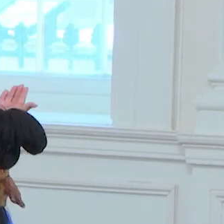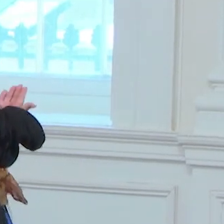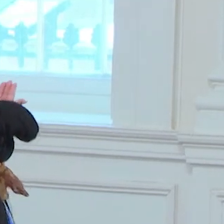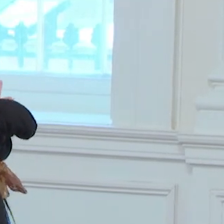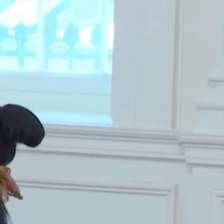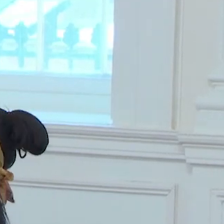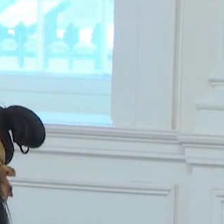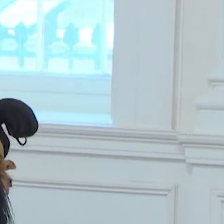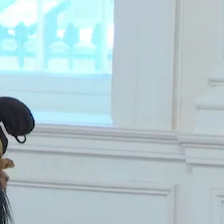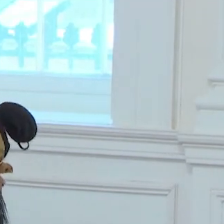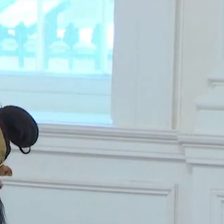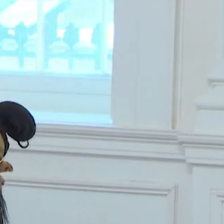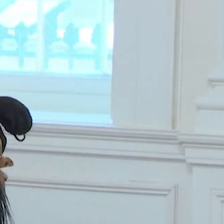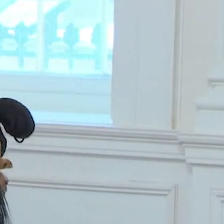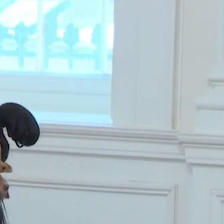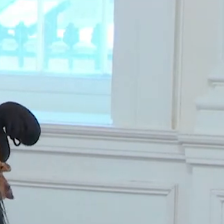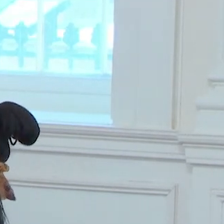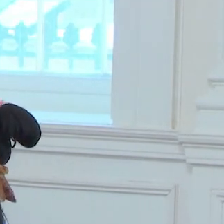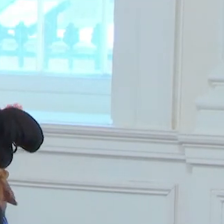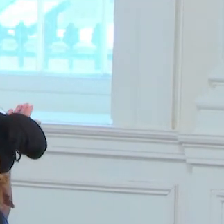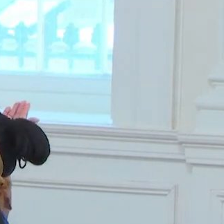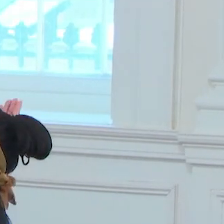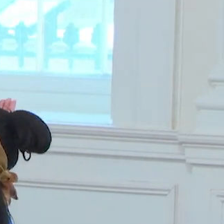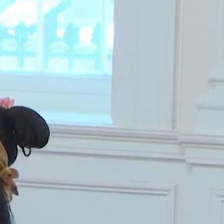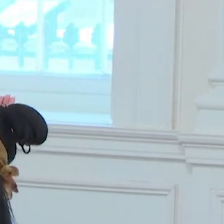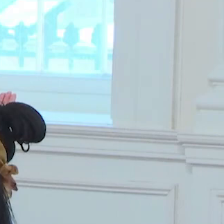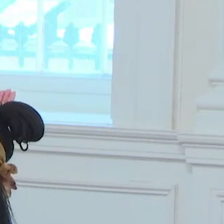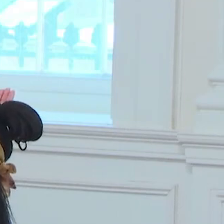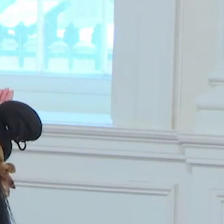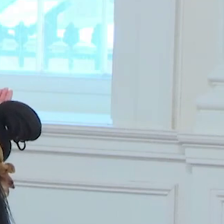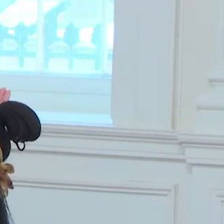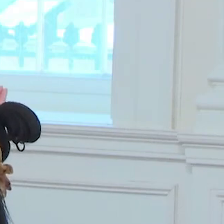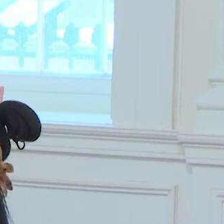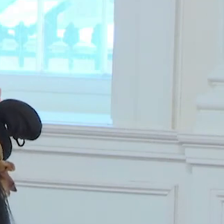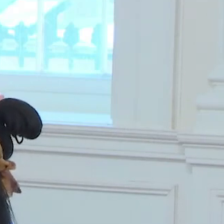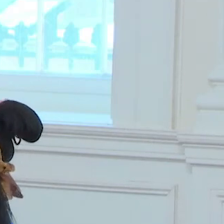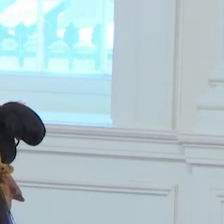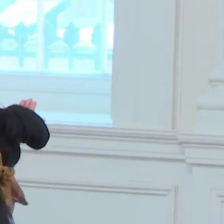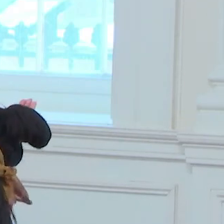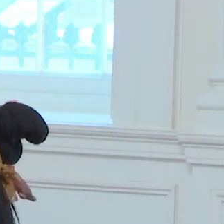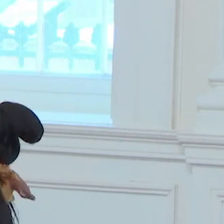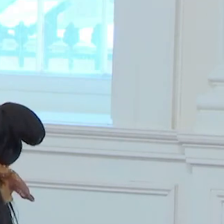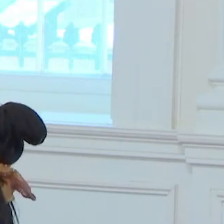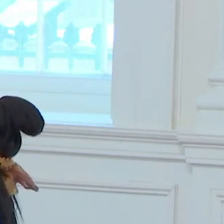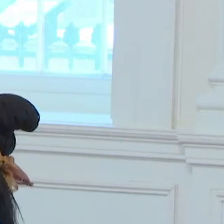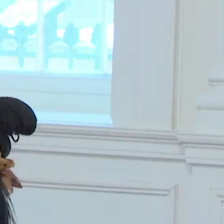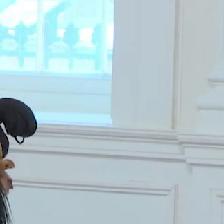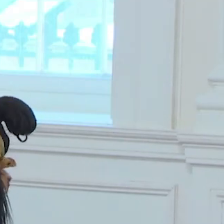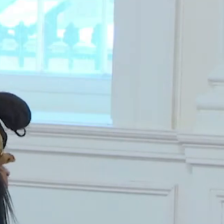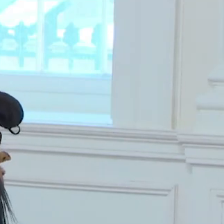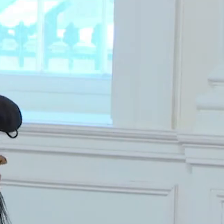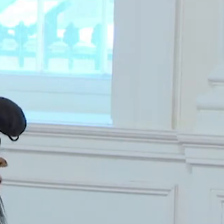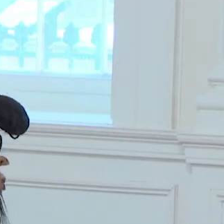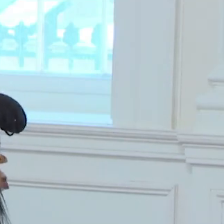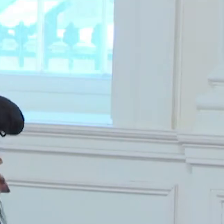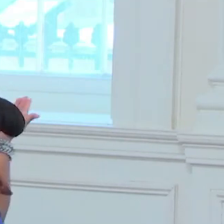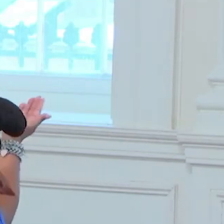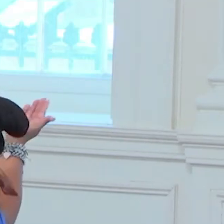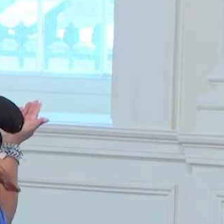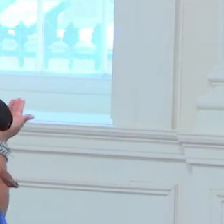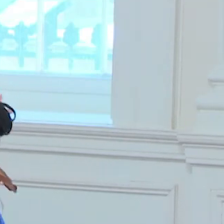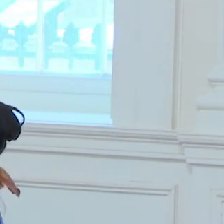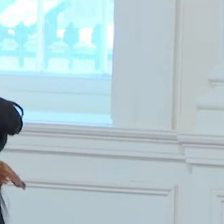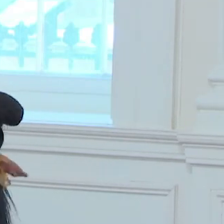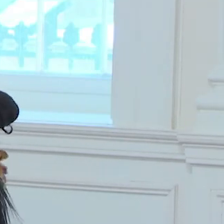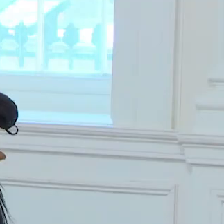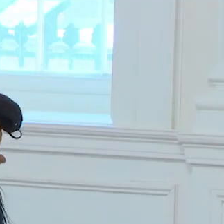all the kings and queens, say Ashe. Ashe. We give thanks and praise to